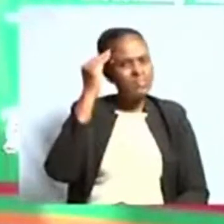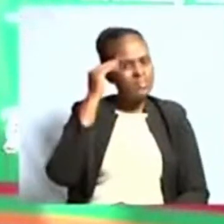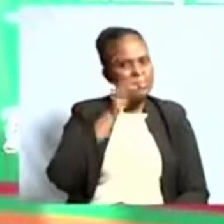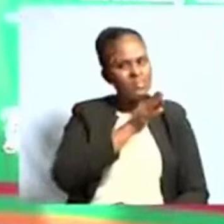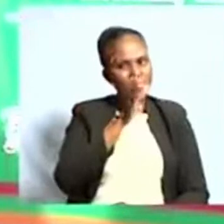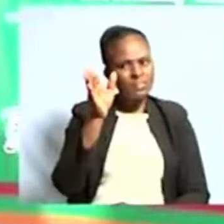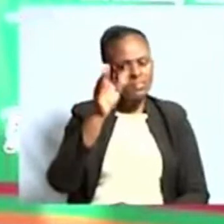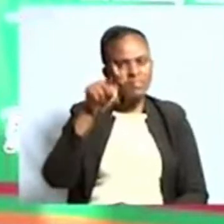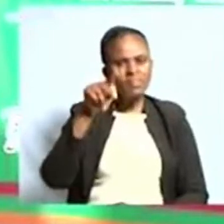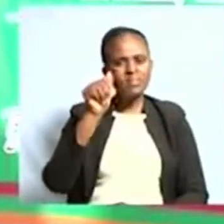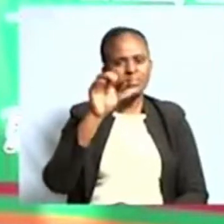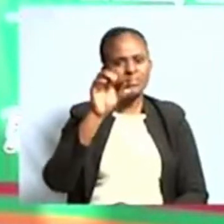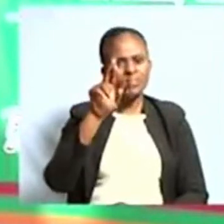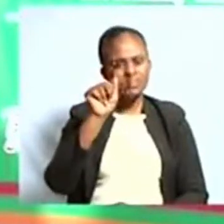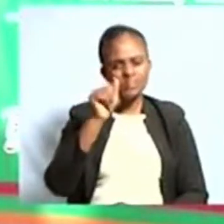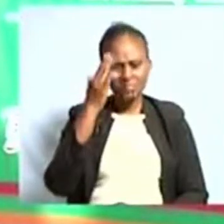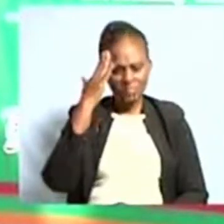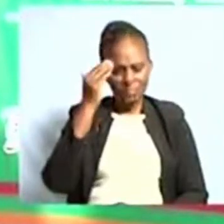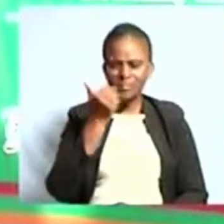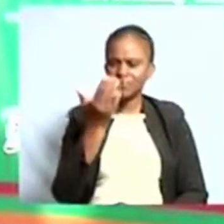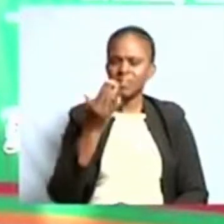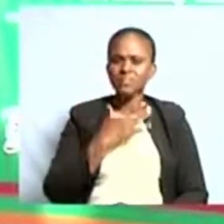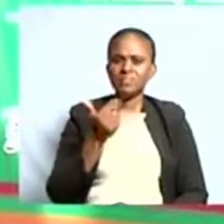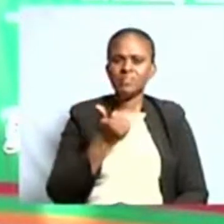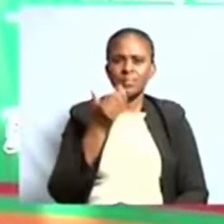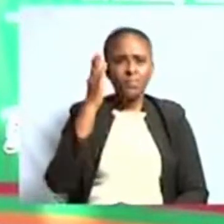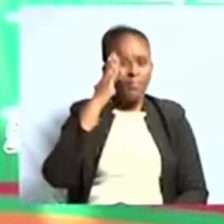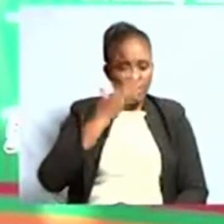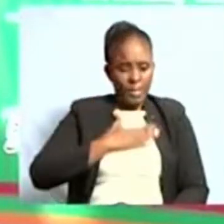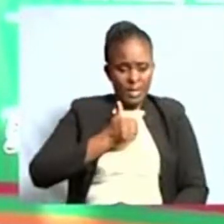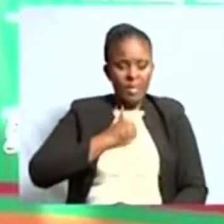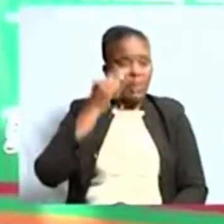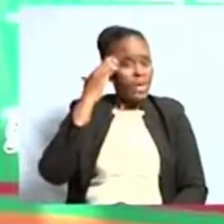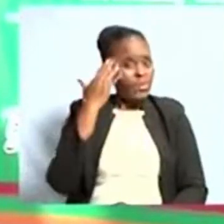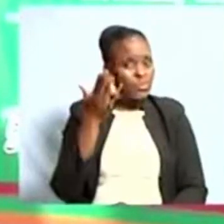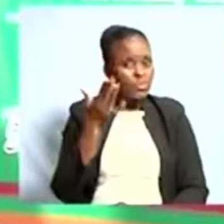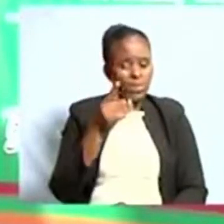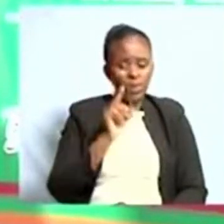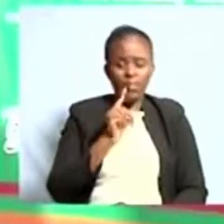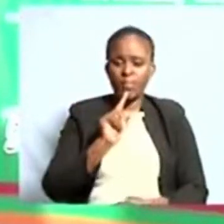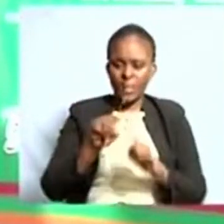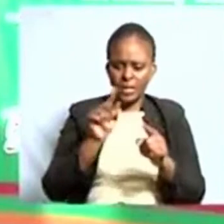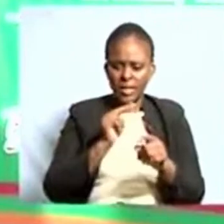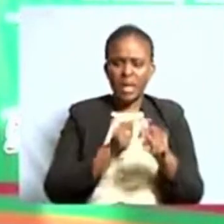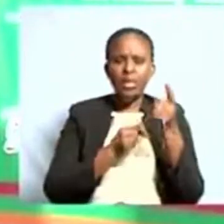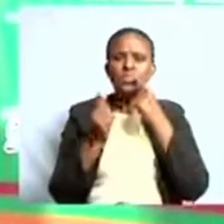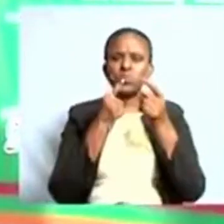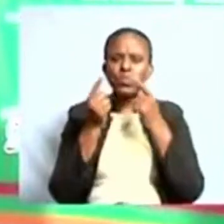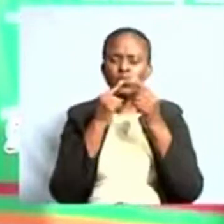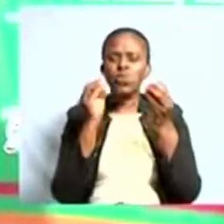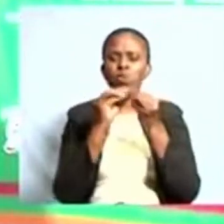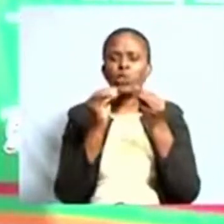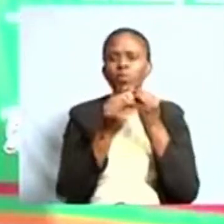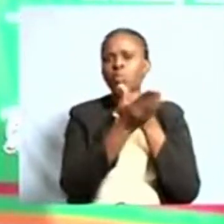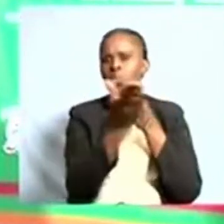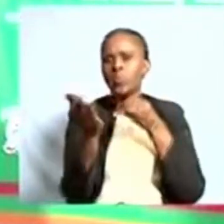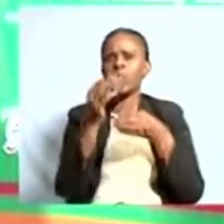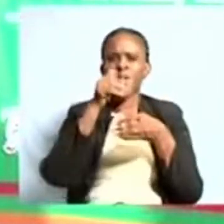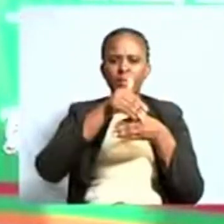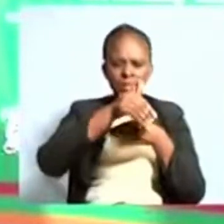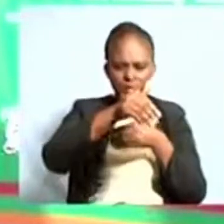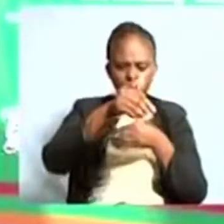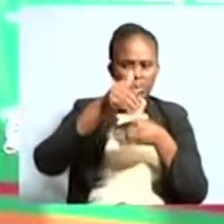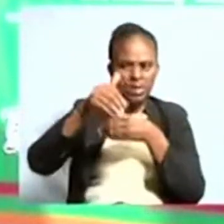Pakra, but those are the people that we usually talk to. Say, register